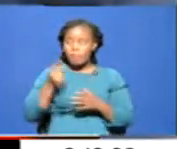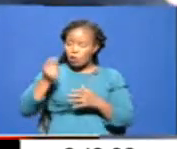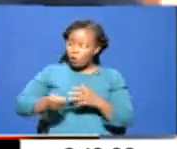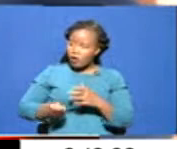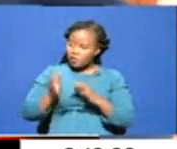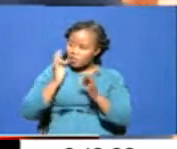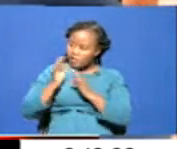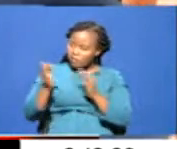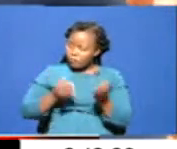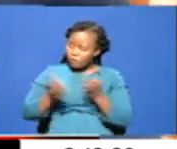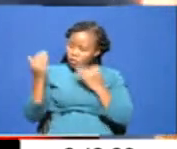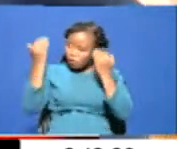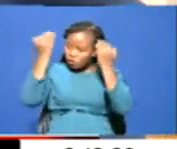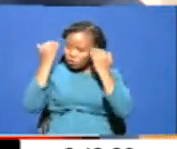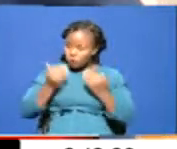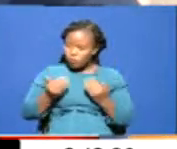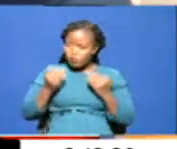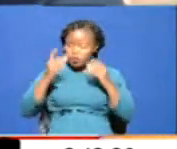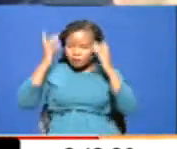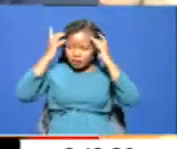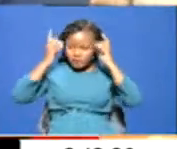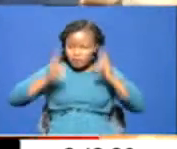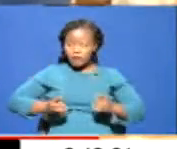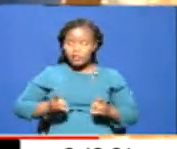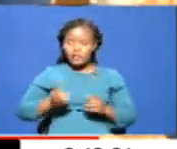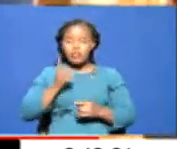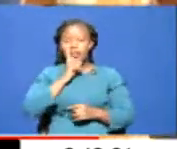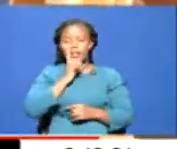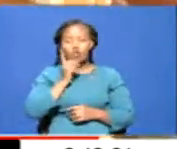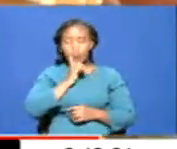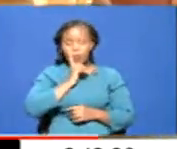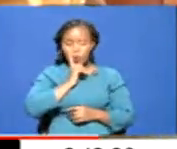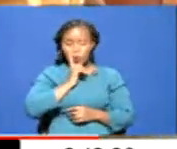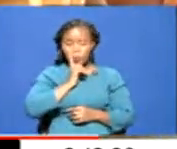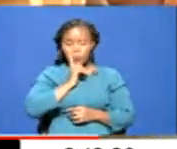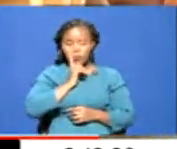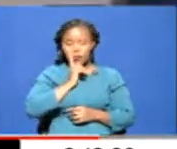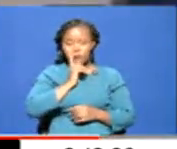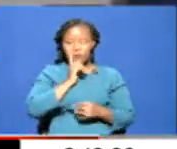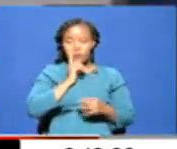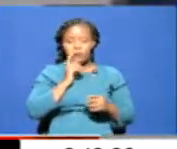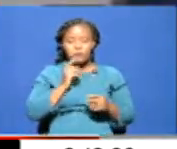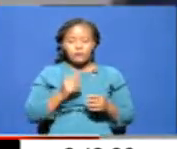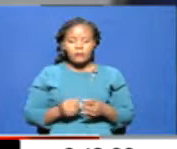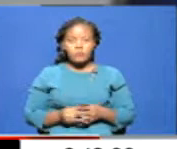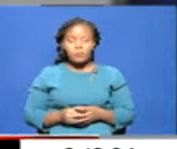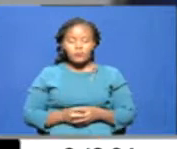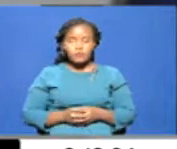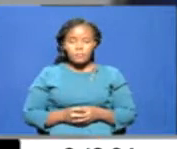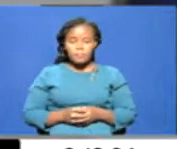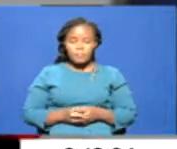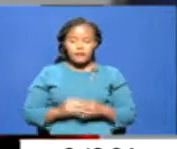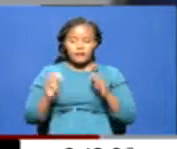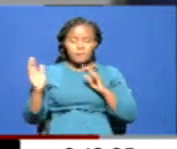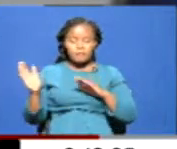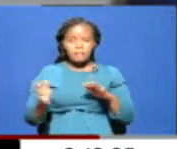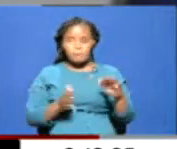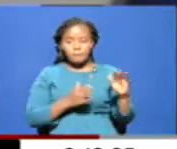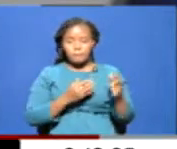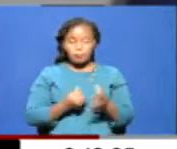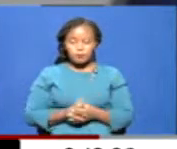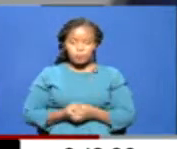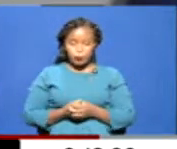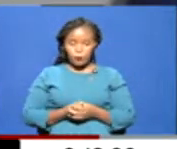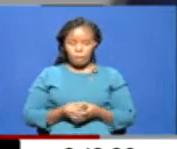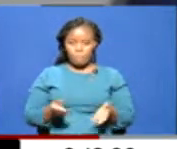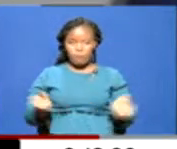delivered on Tuesday. Serafina Robi for Prime Edition. From the court straight into politics, Deputy